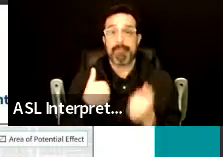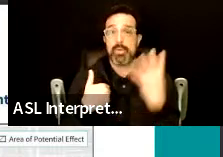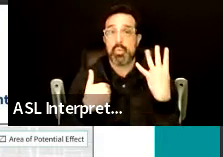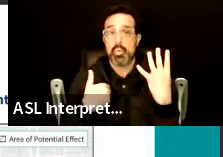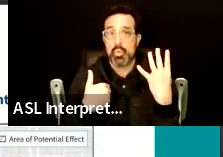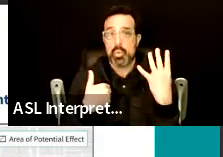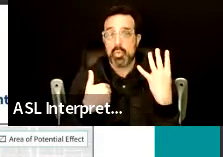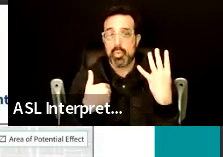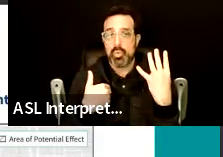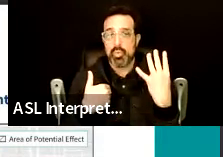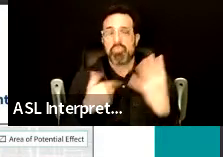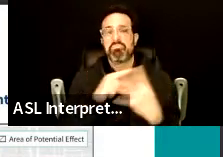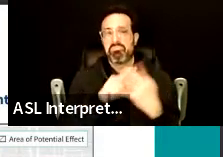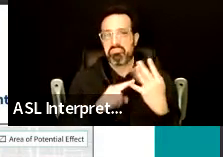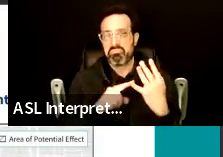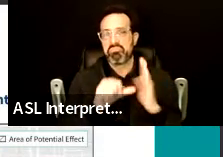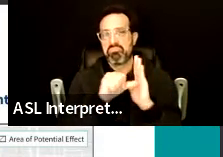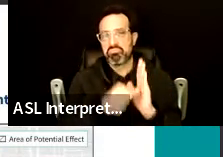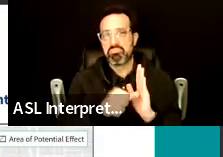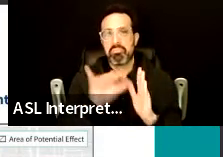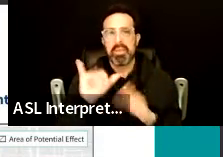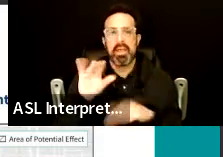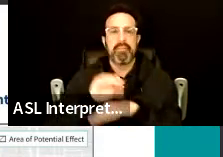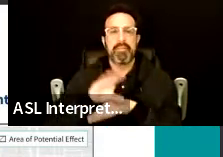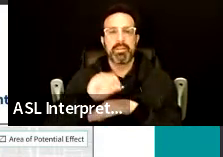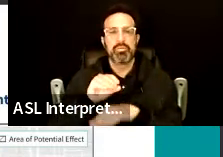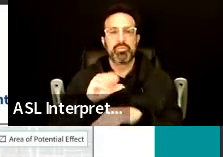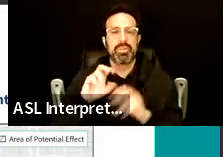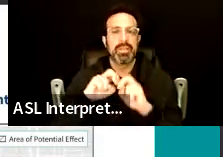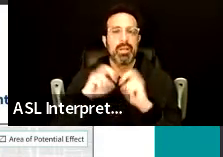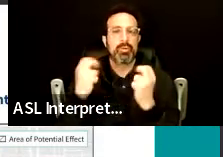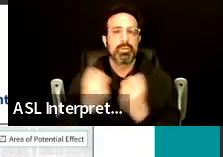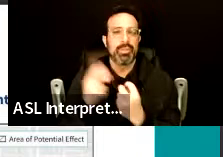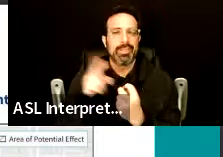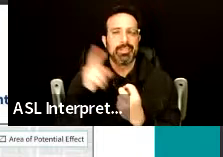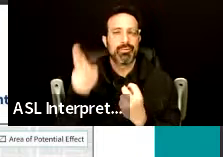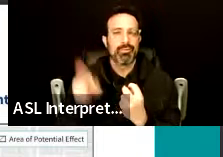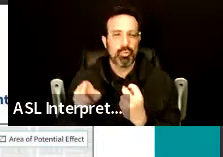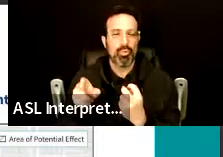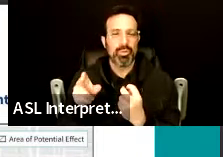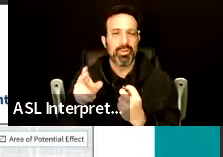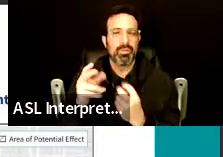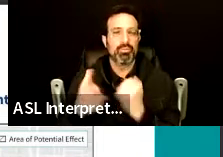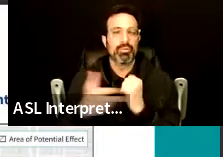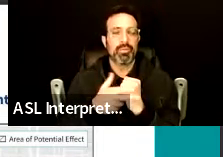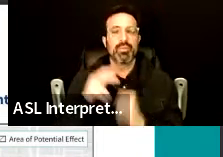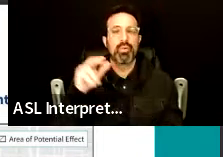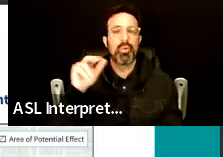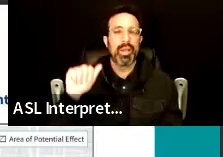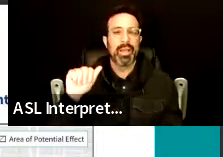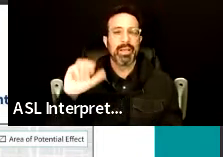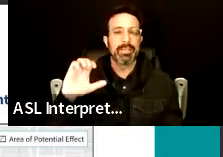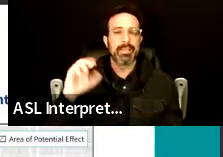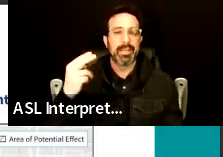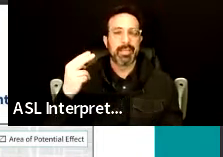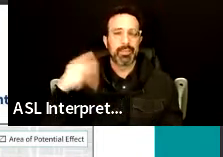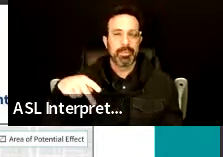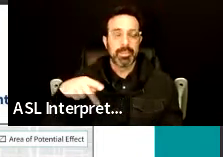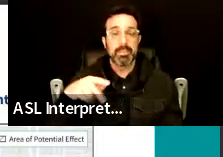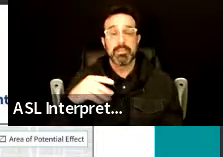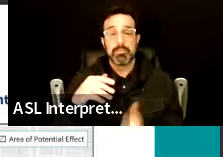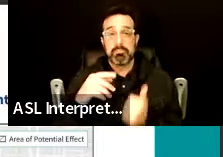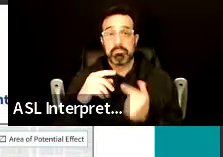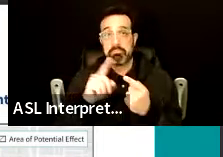4, and these are outlined by the Advisory Council on Historic Preservation, or the ACHP. So step 1, initiating